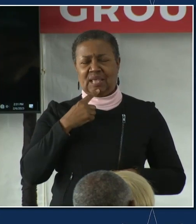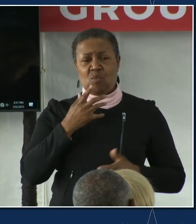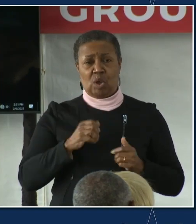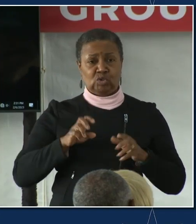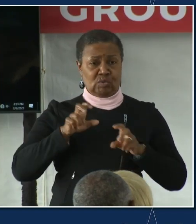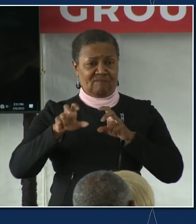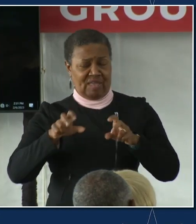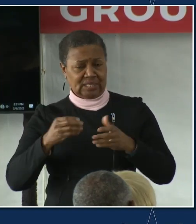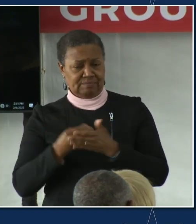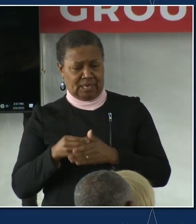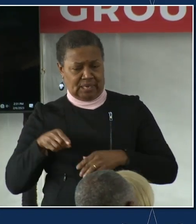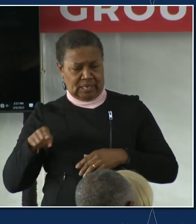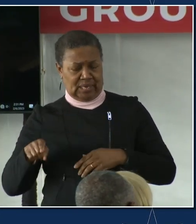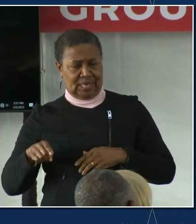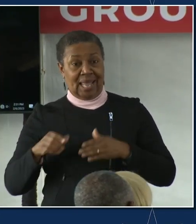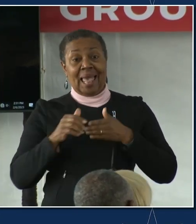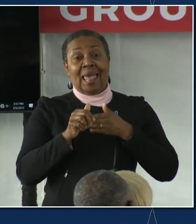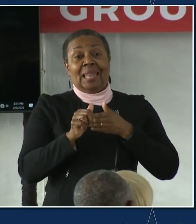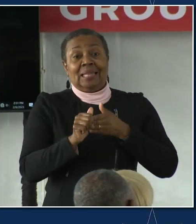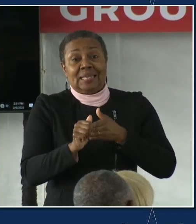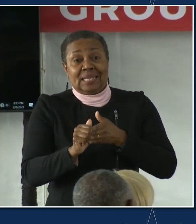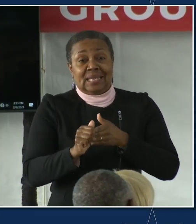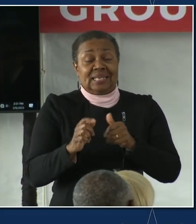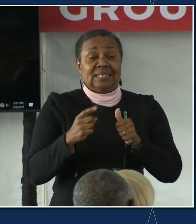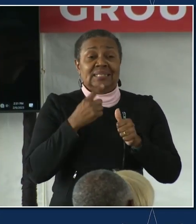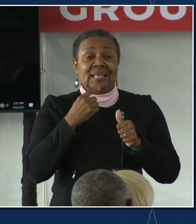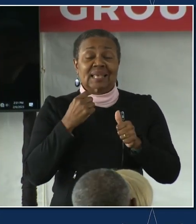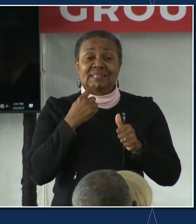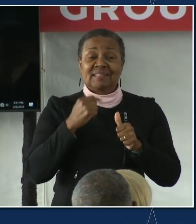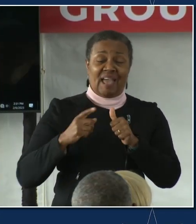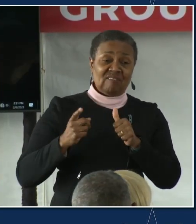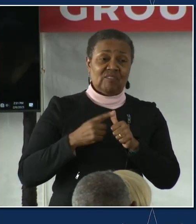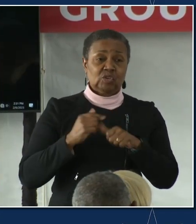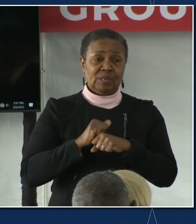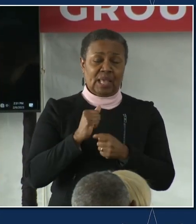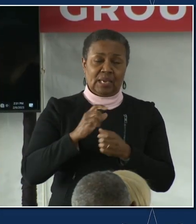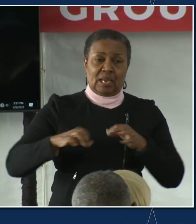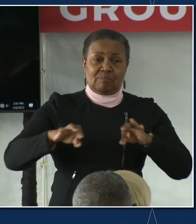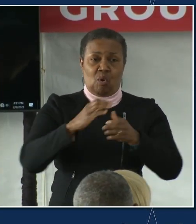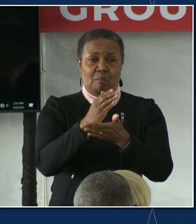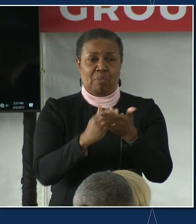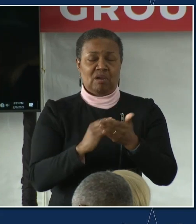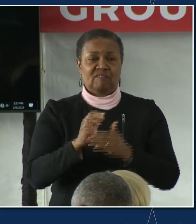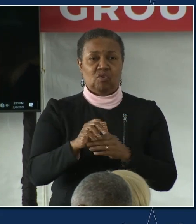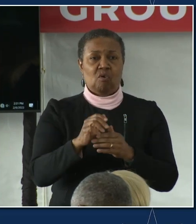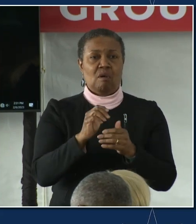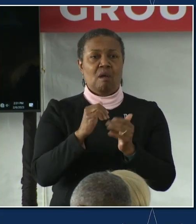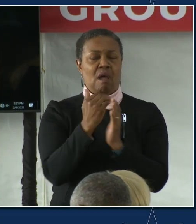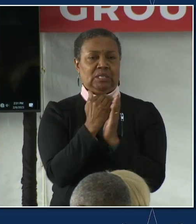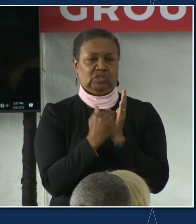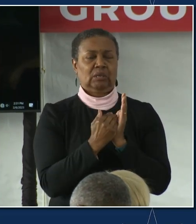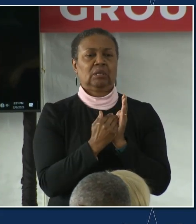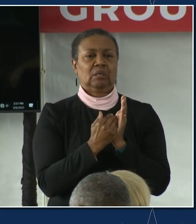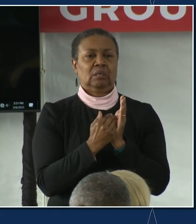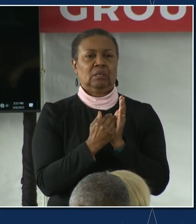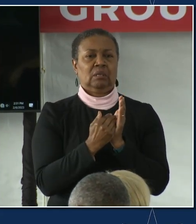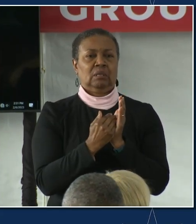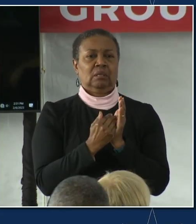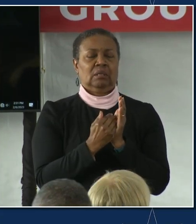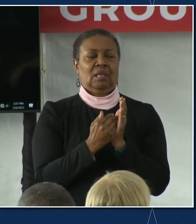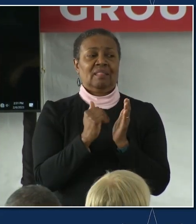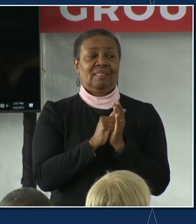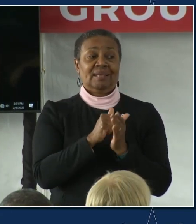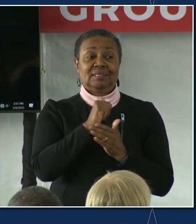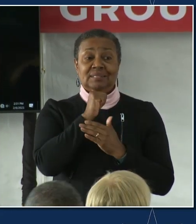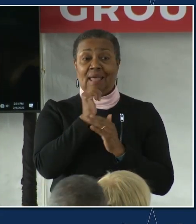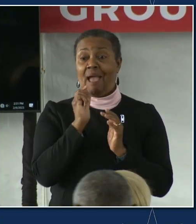Actually lead with that to make that a cornerstone of your agenda and your administration. That's